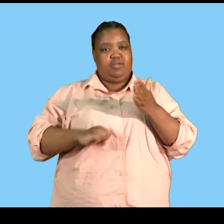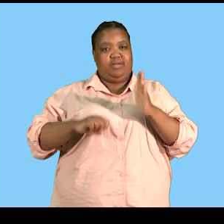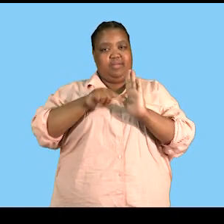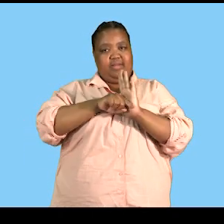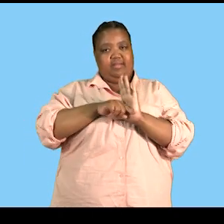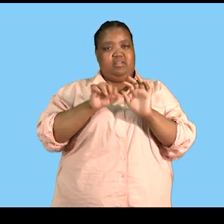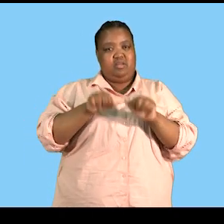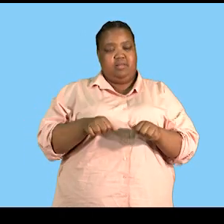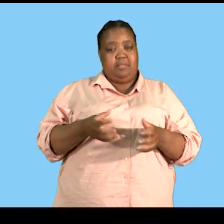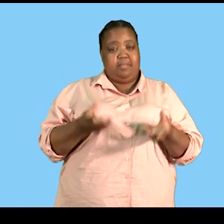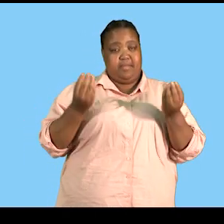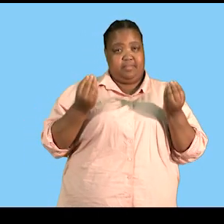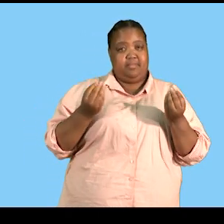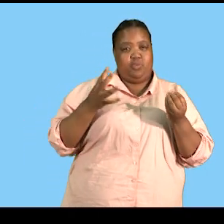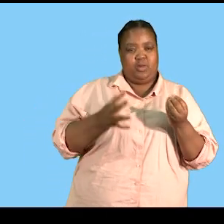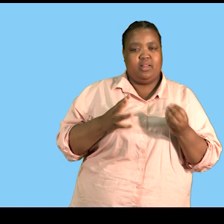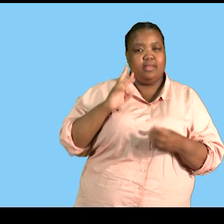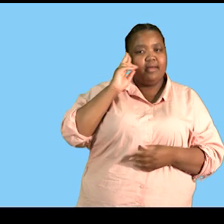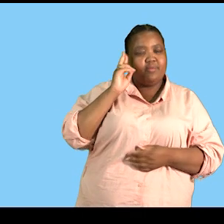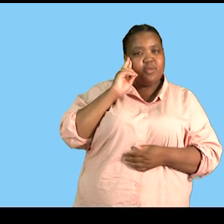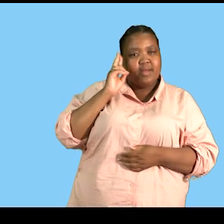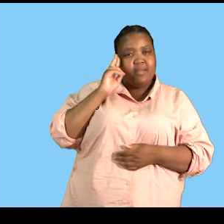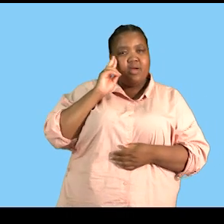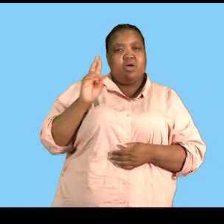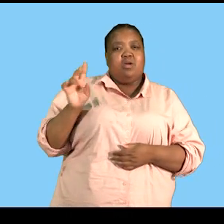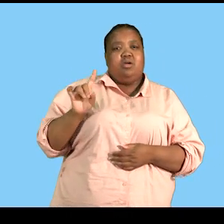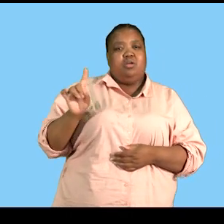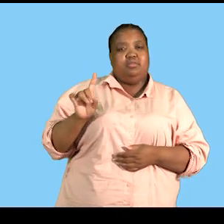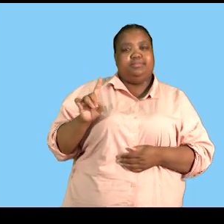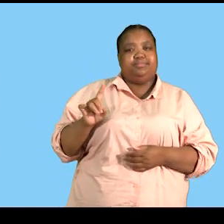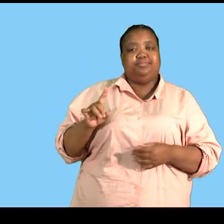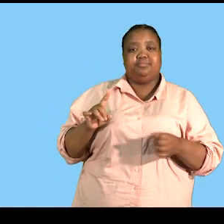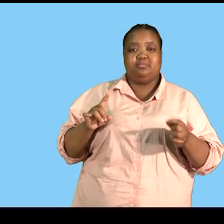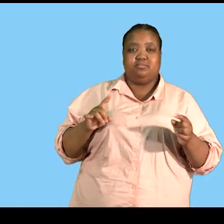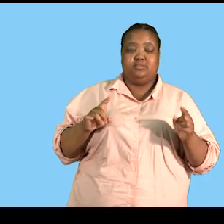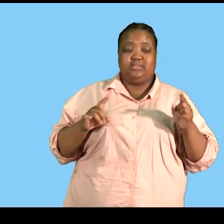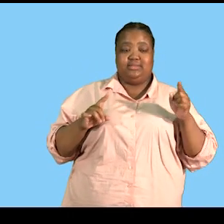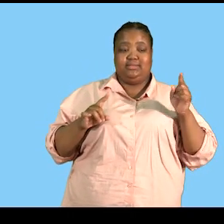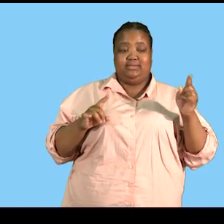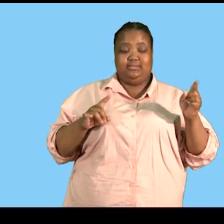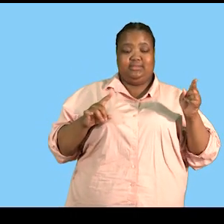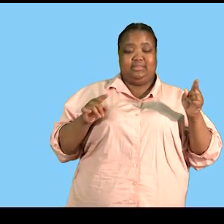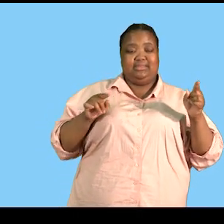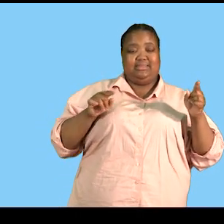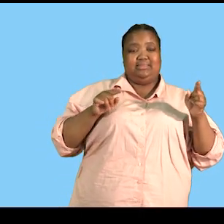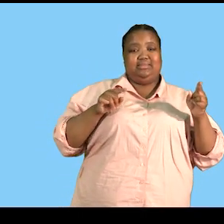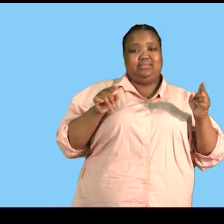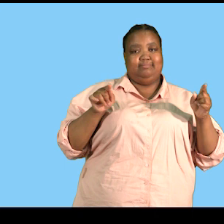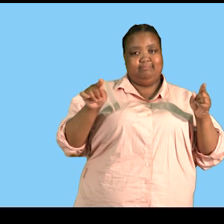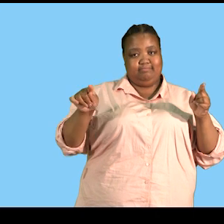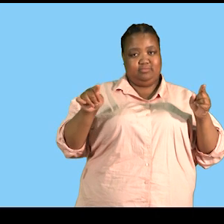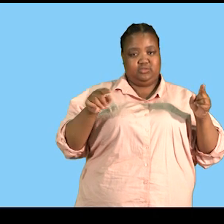will subtract, and that is how you will get it. Because remember, the distance